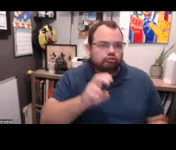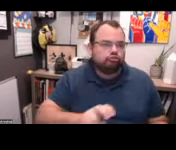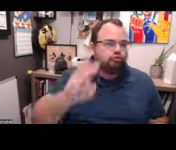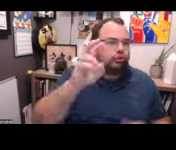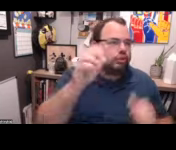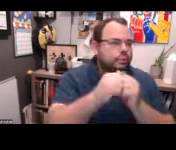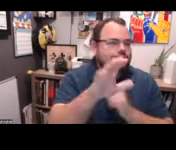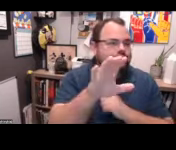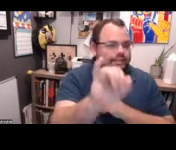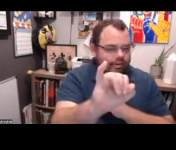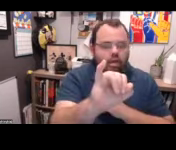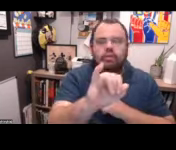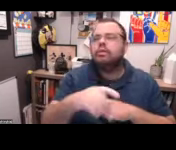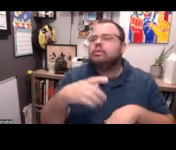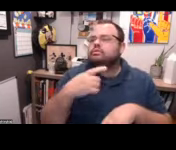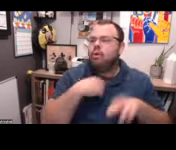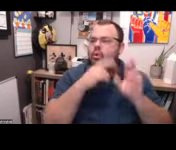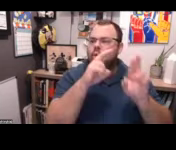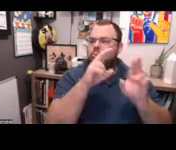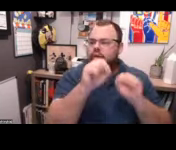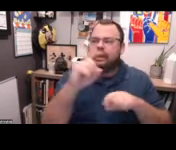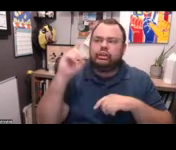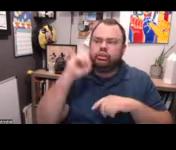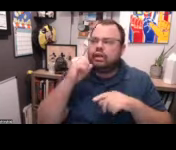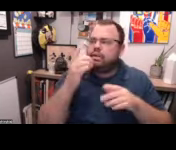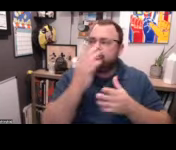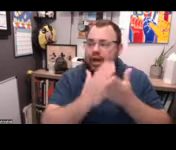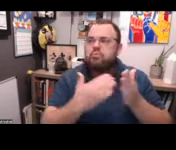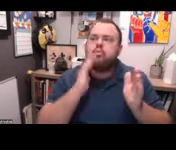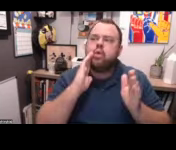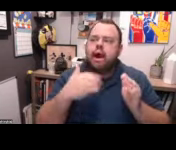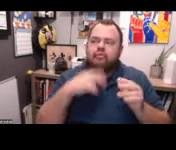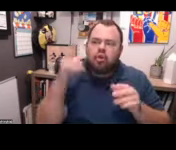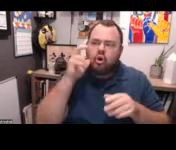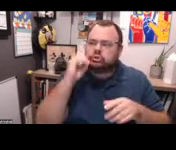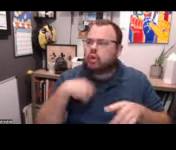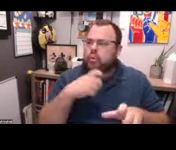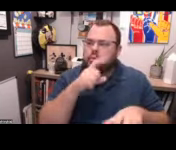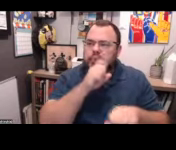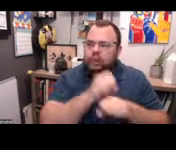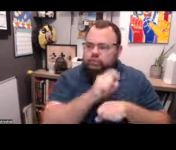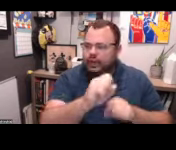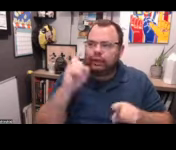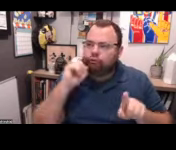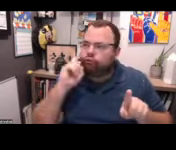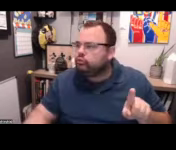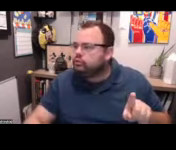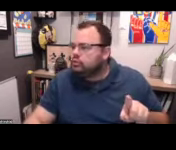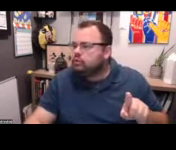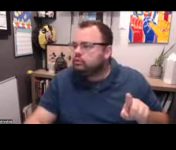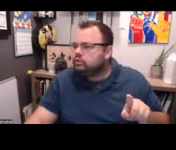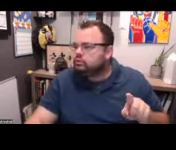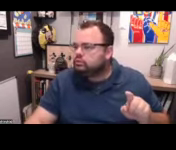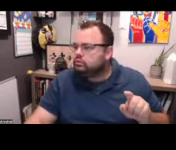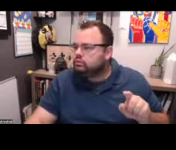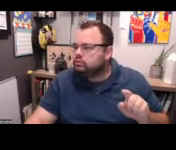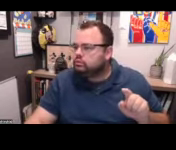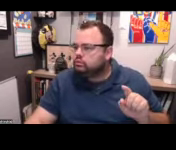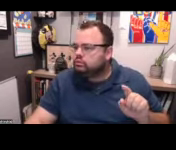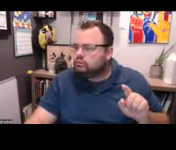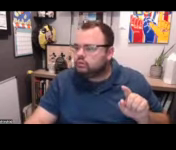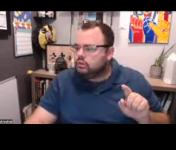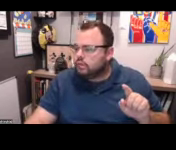All right, so let me tell you my journey with the cochlear implant. Some of you have heard of it, some of you